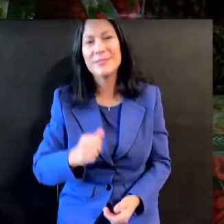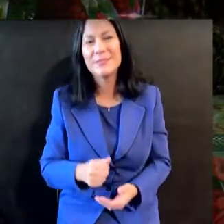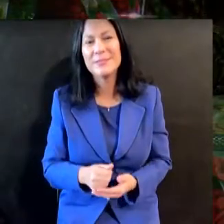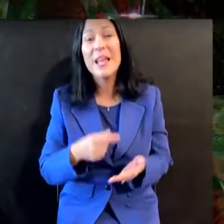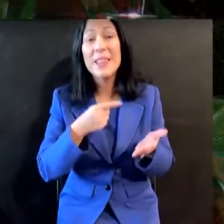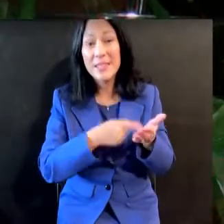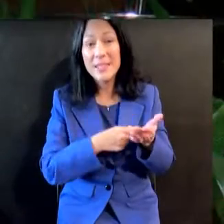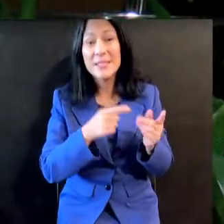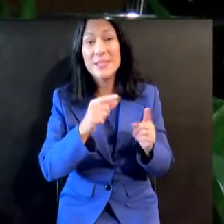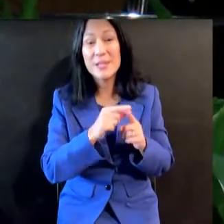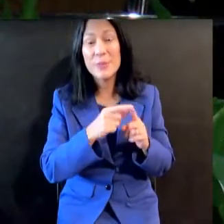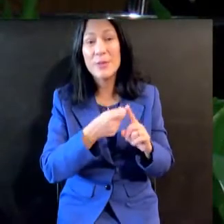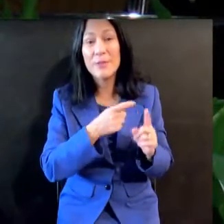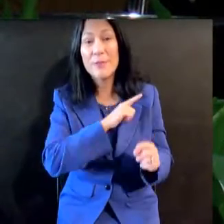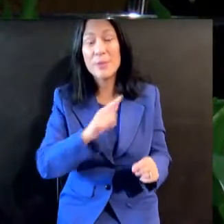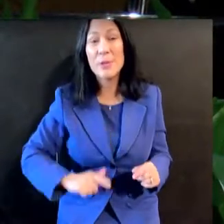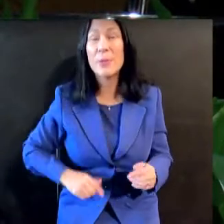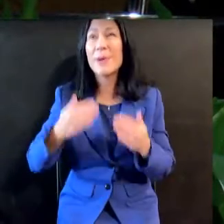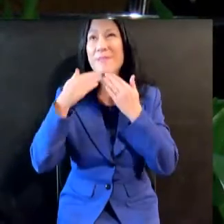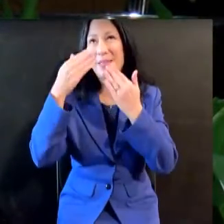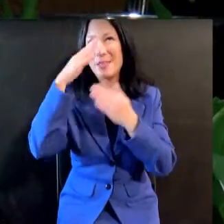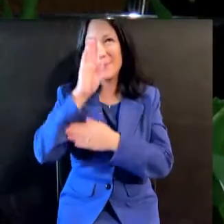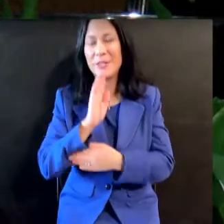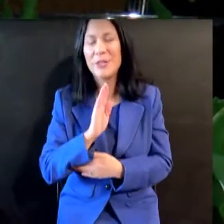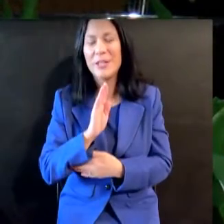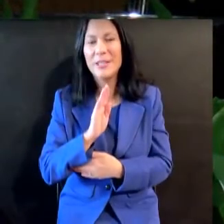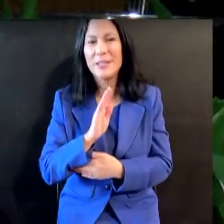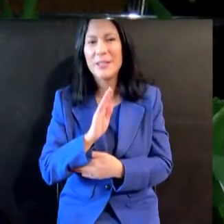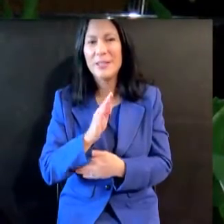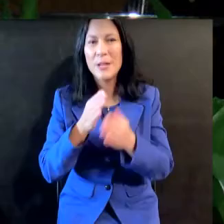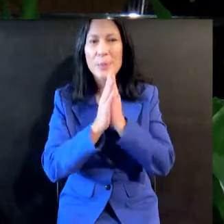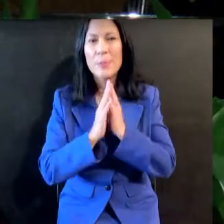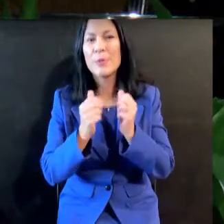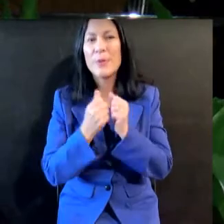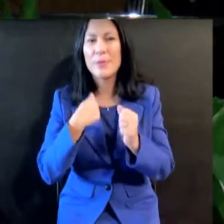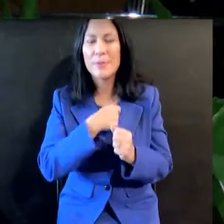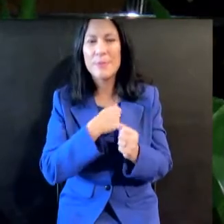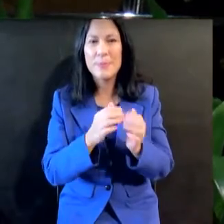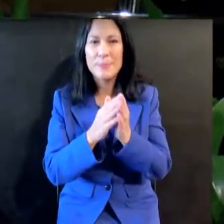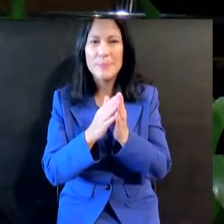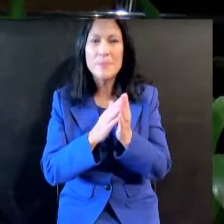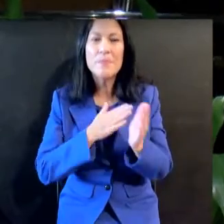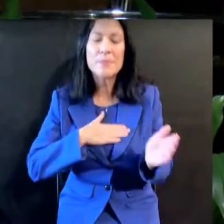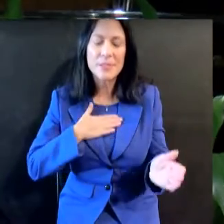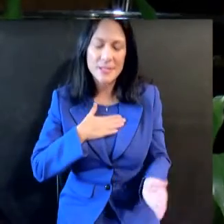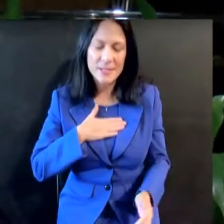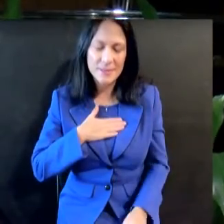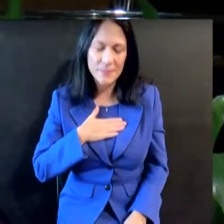This is the word of the Lord. Thanks be to God. Would you pray with me, please?